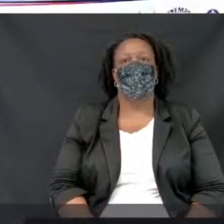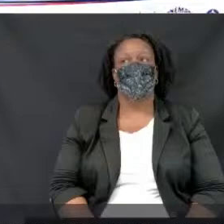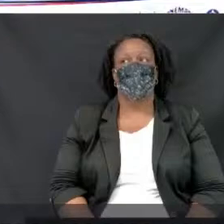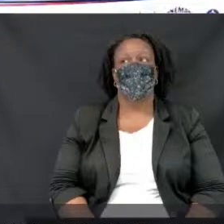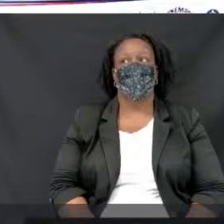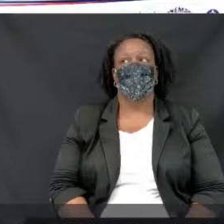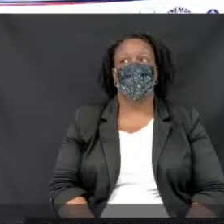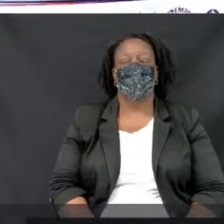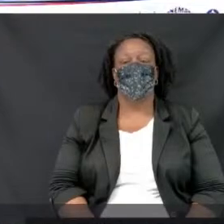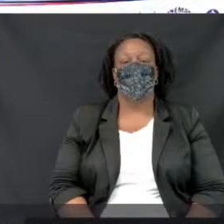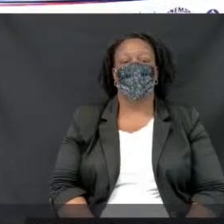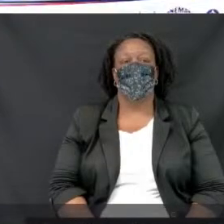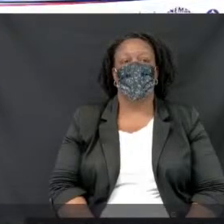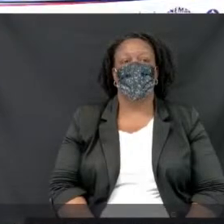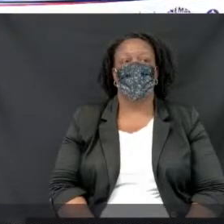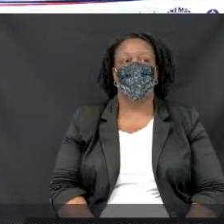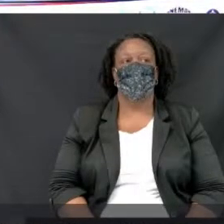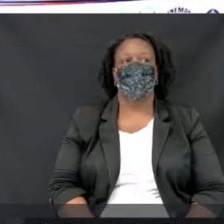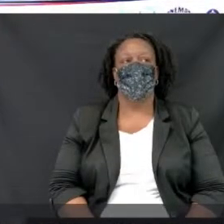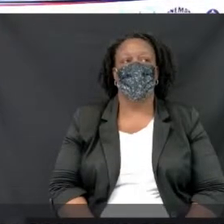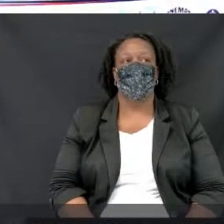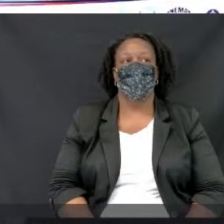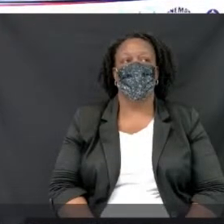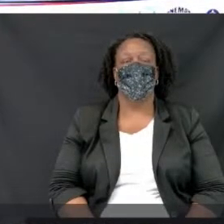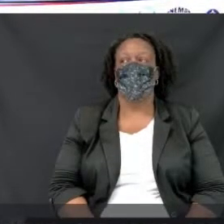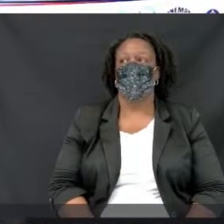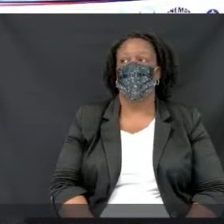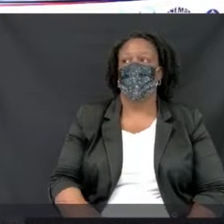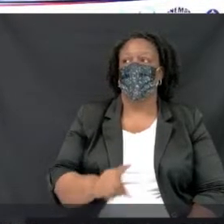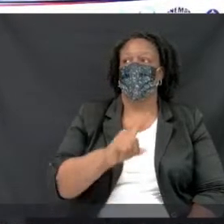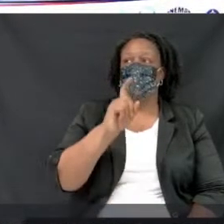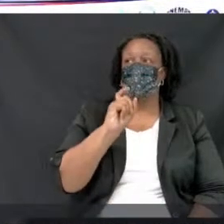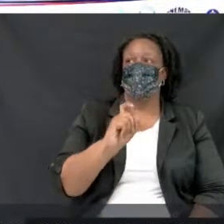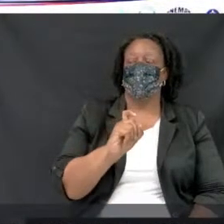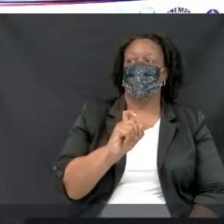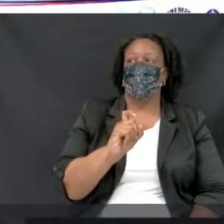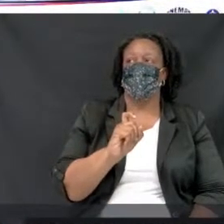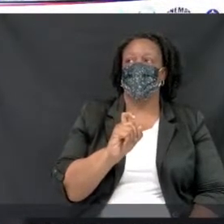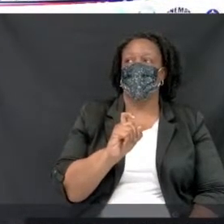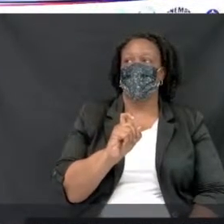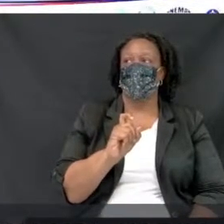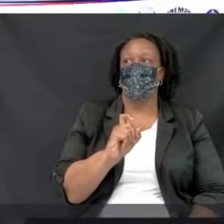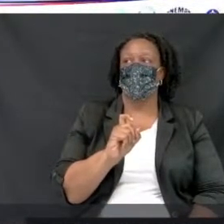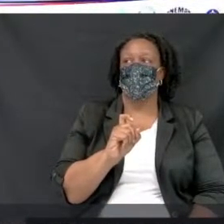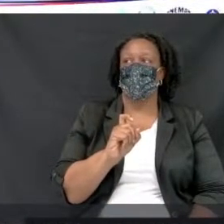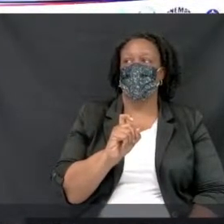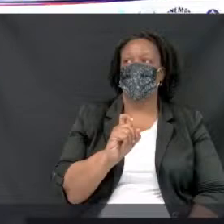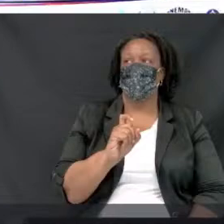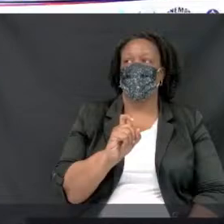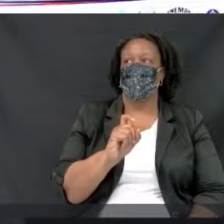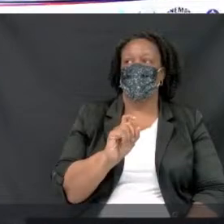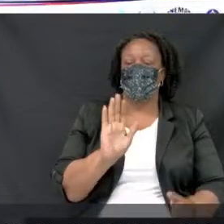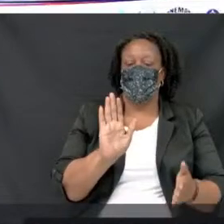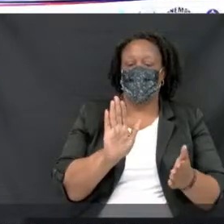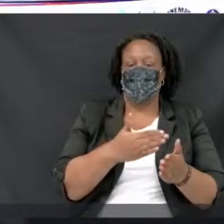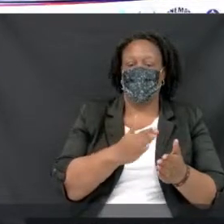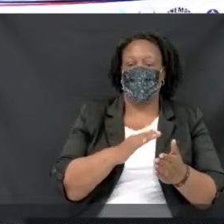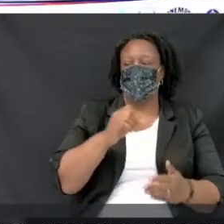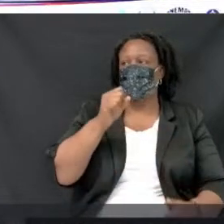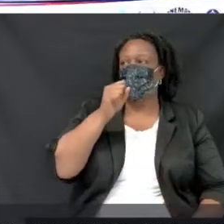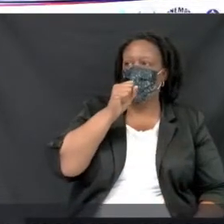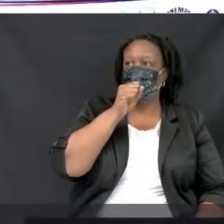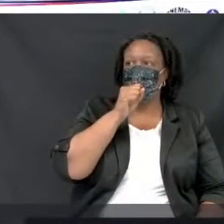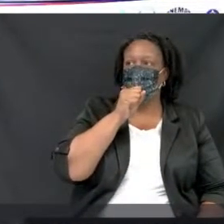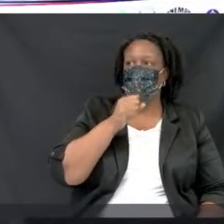Thank you, Doctor. The attendance at the Calypso tents has been low. Why can't we relax